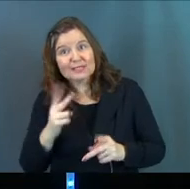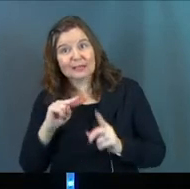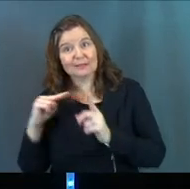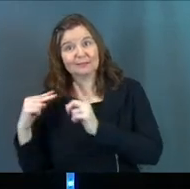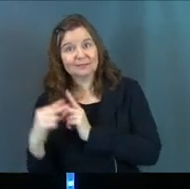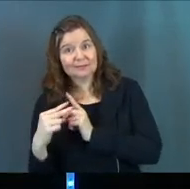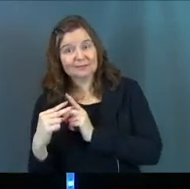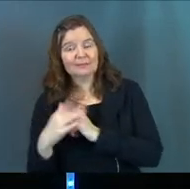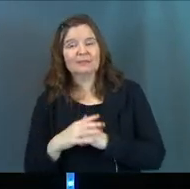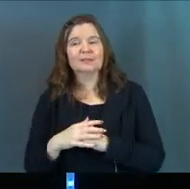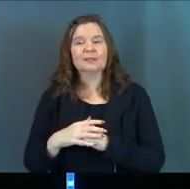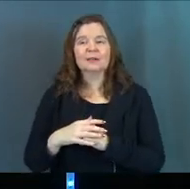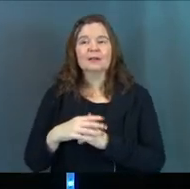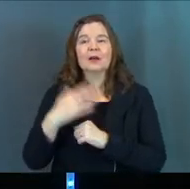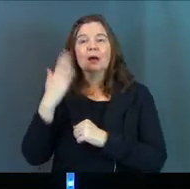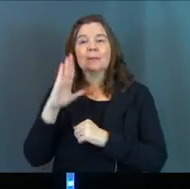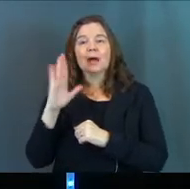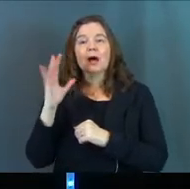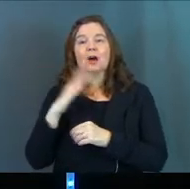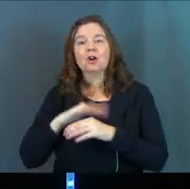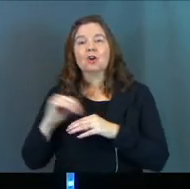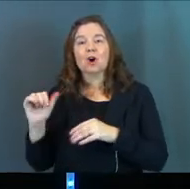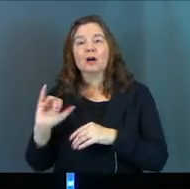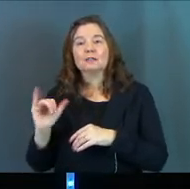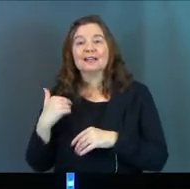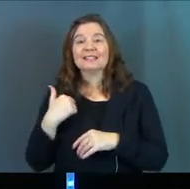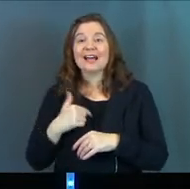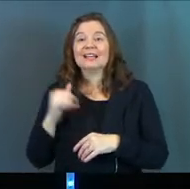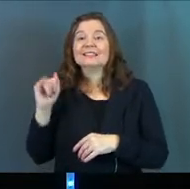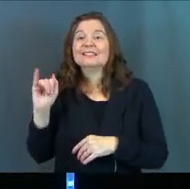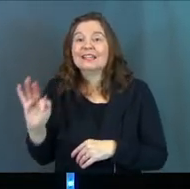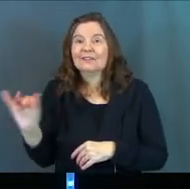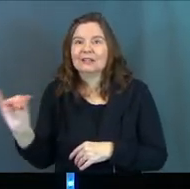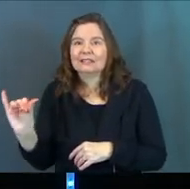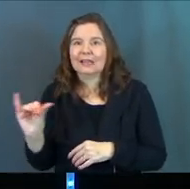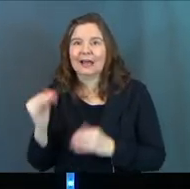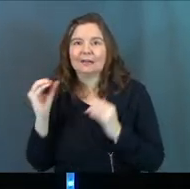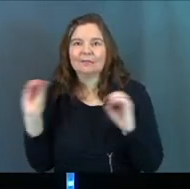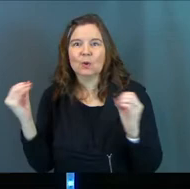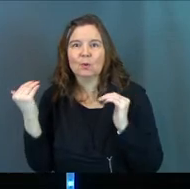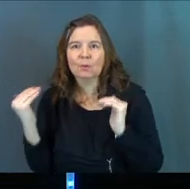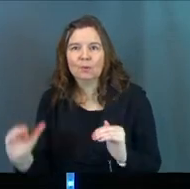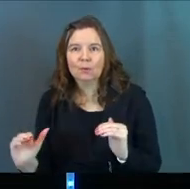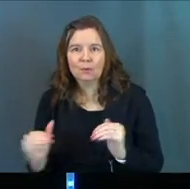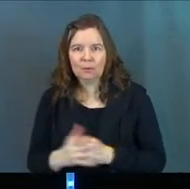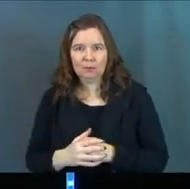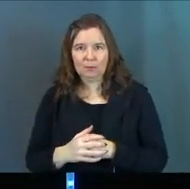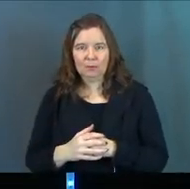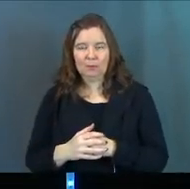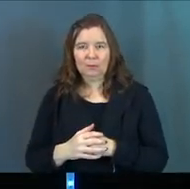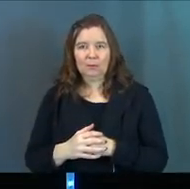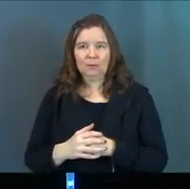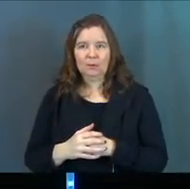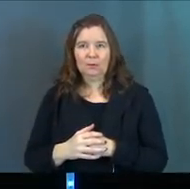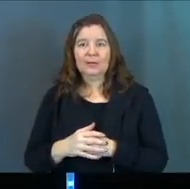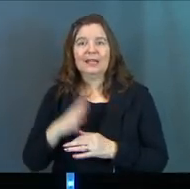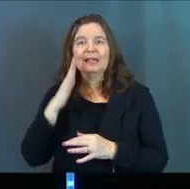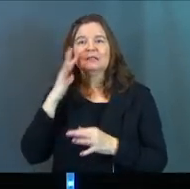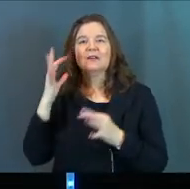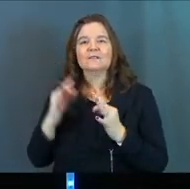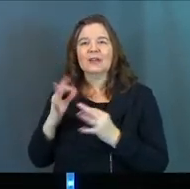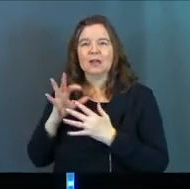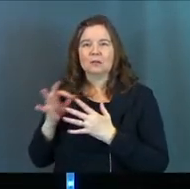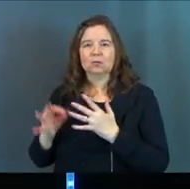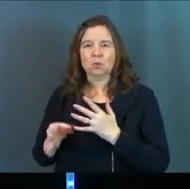things this way. As if they're limitless. As if they're limitless is a faith